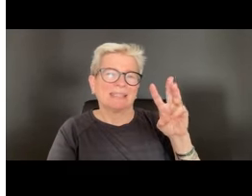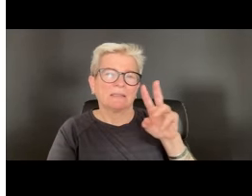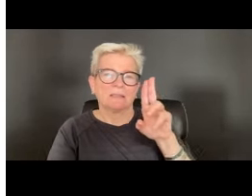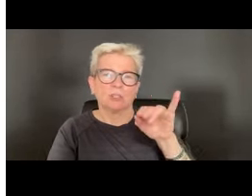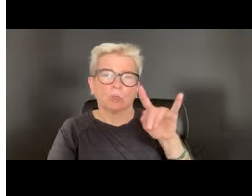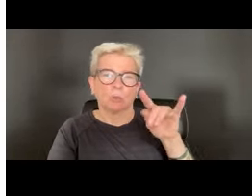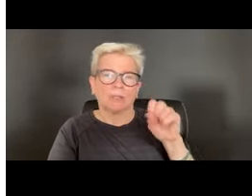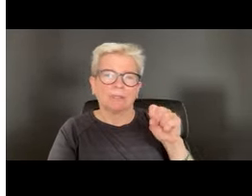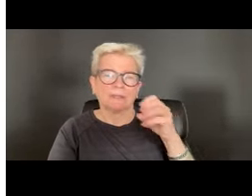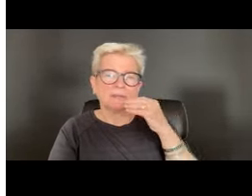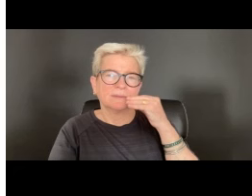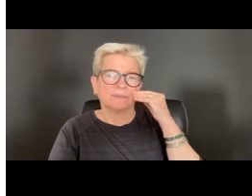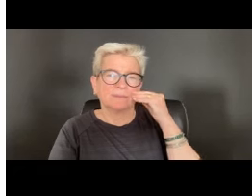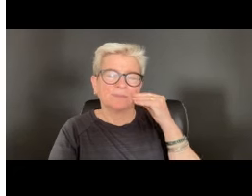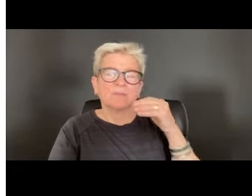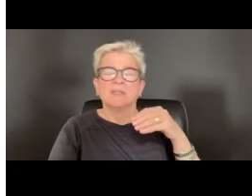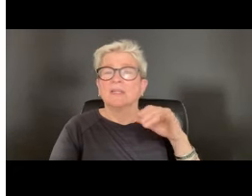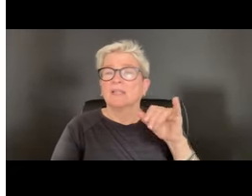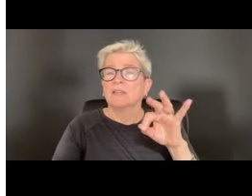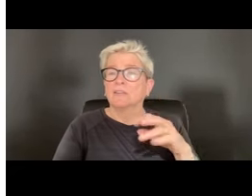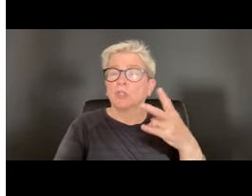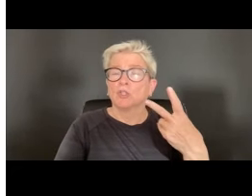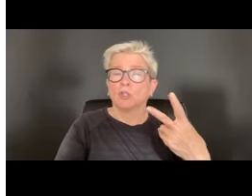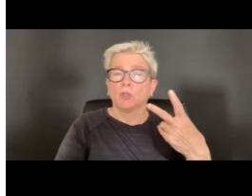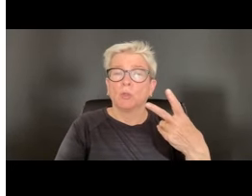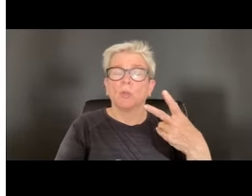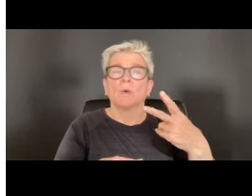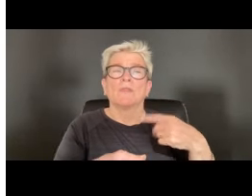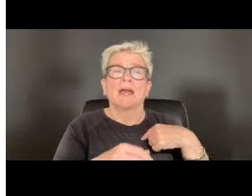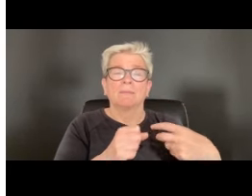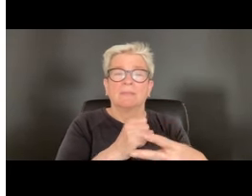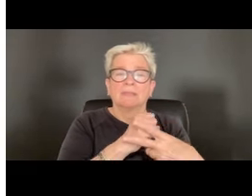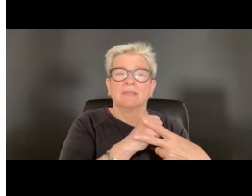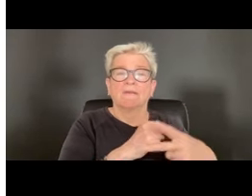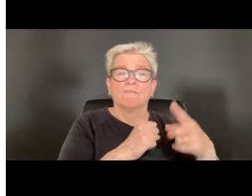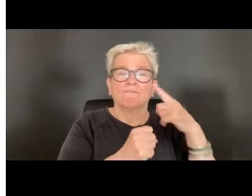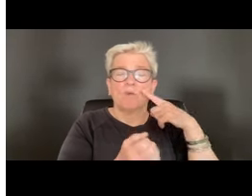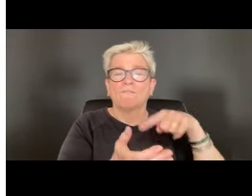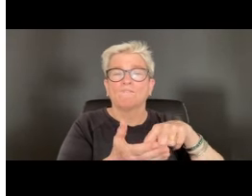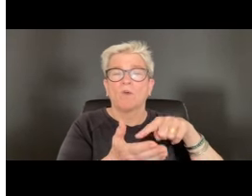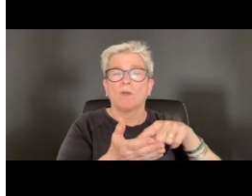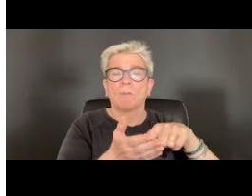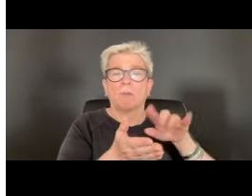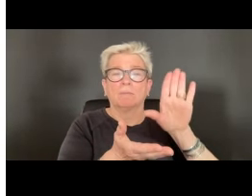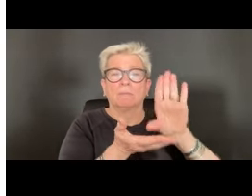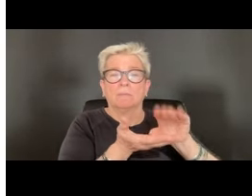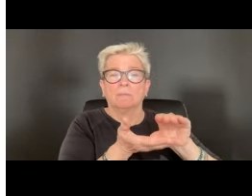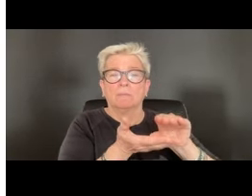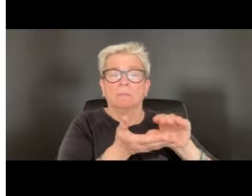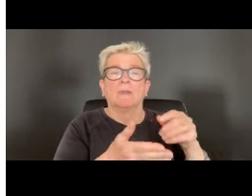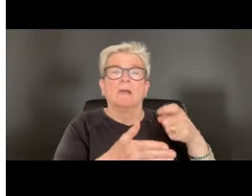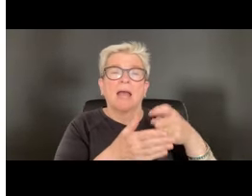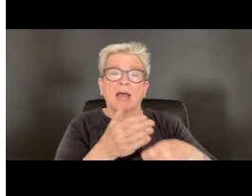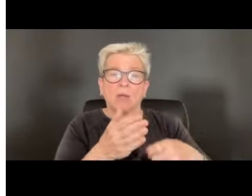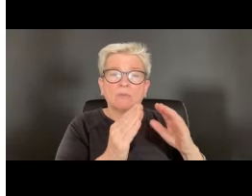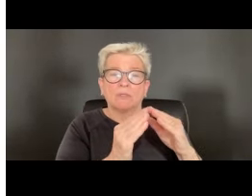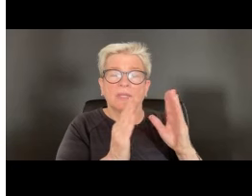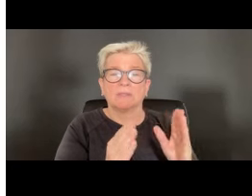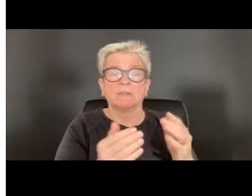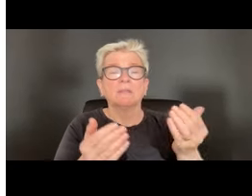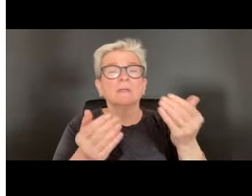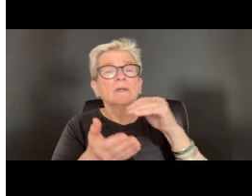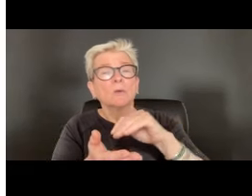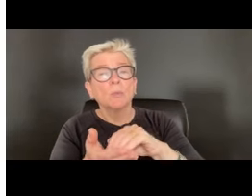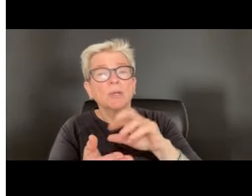or if they have at least 2 are set aside for affordable housing. We are also would be considering rezones just for